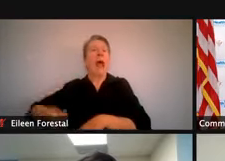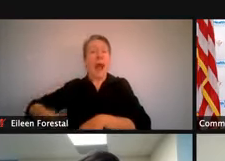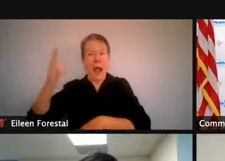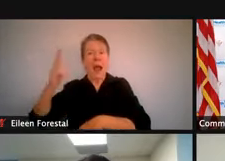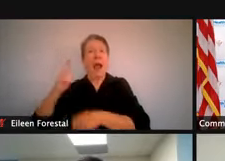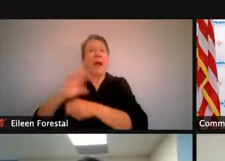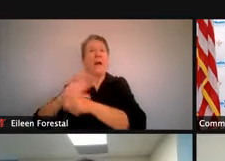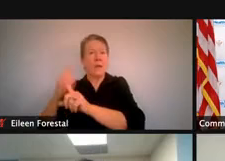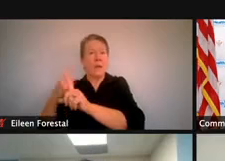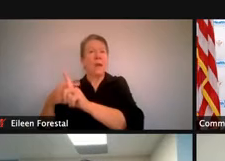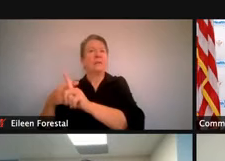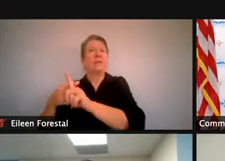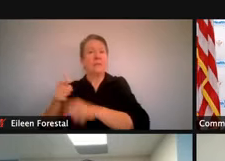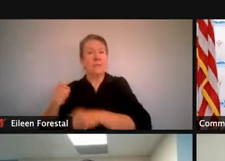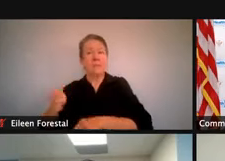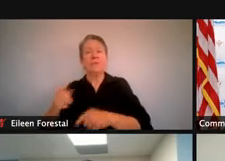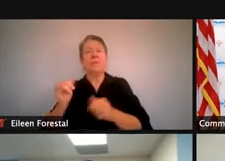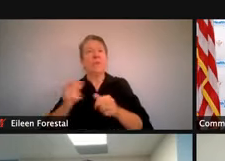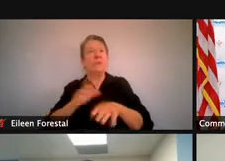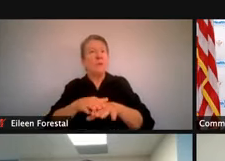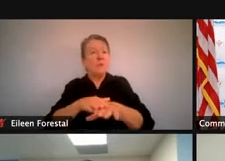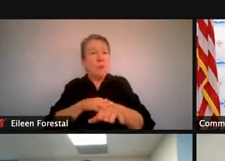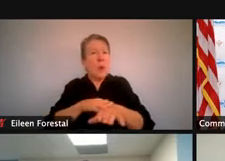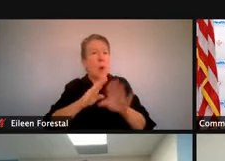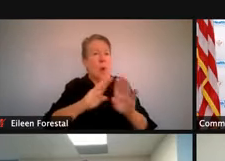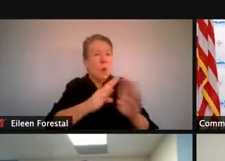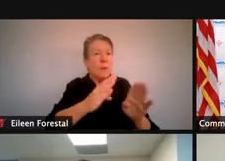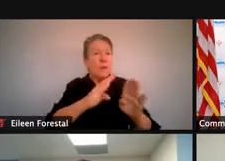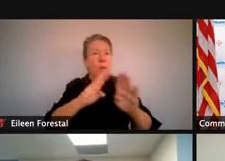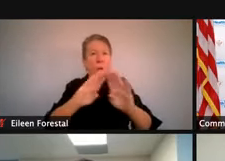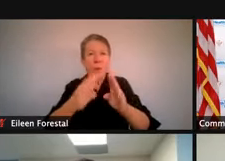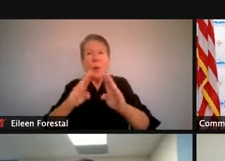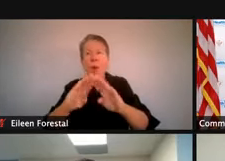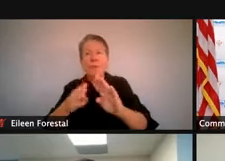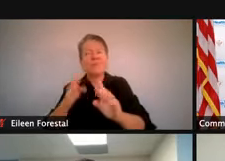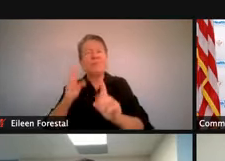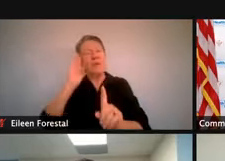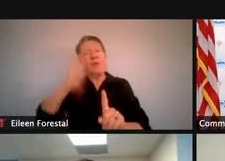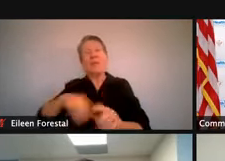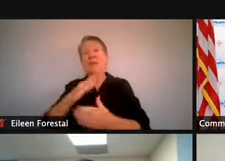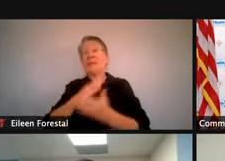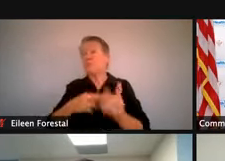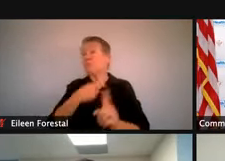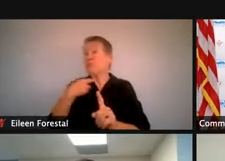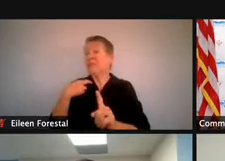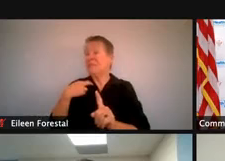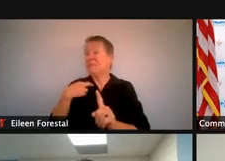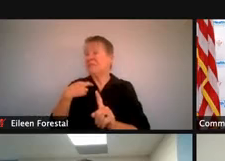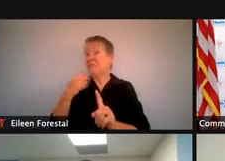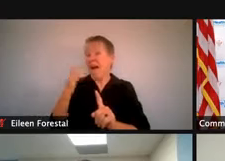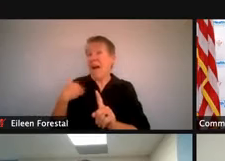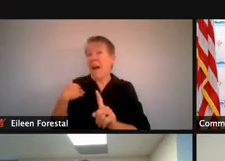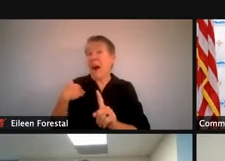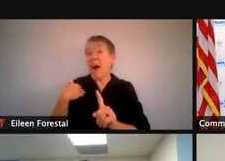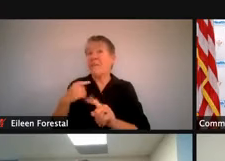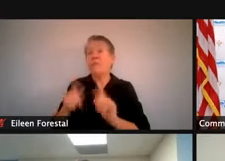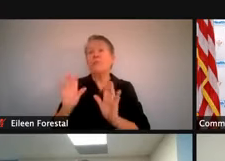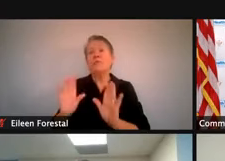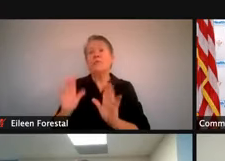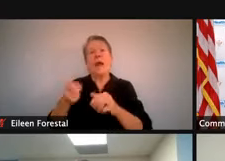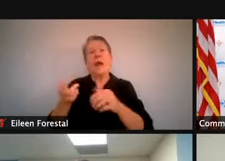on the inside knowing we're taking on some amount of risk. So that doesn't really surprise us, but it doesn't give us the